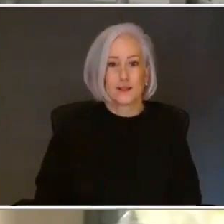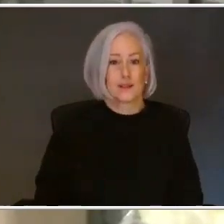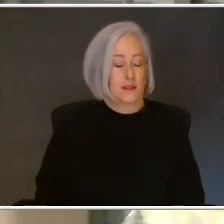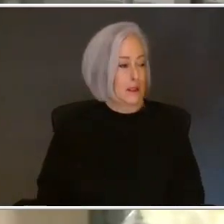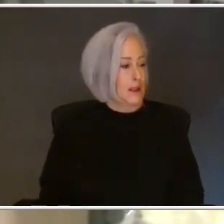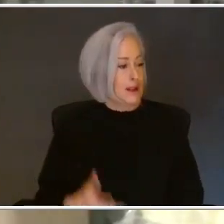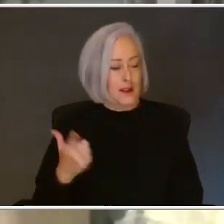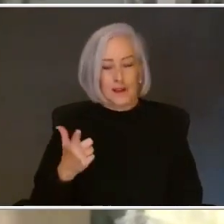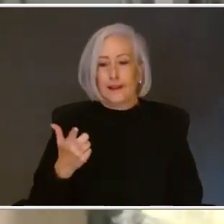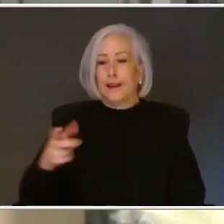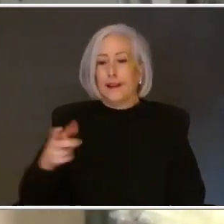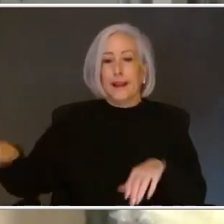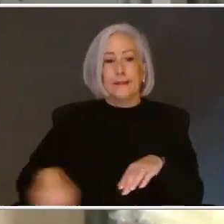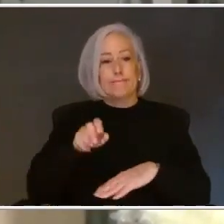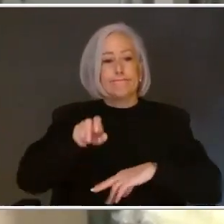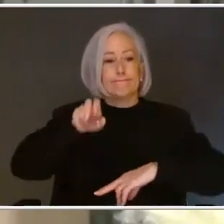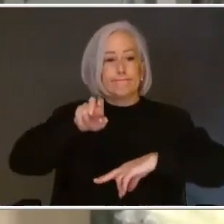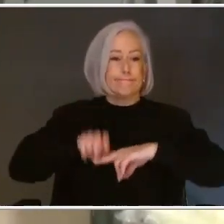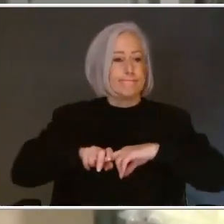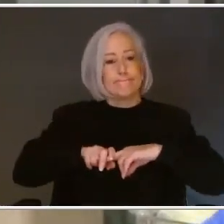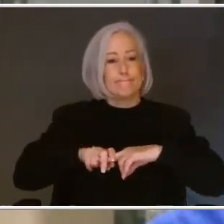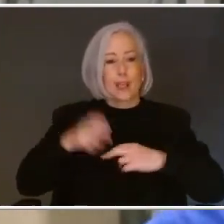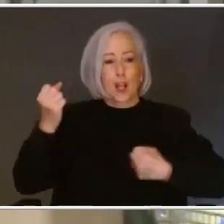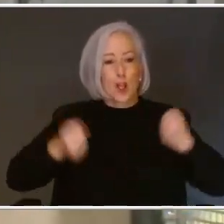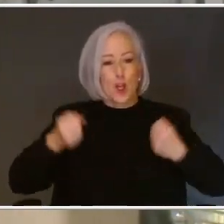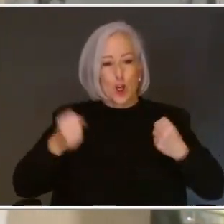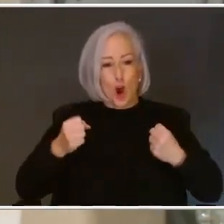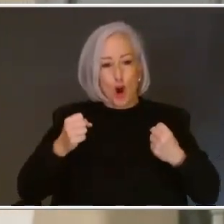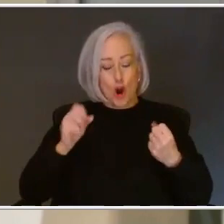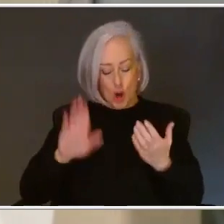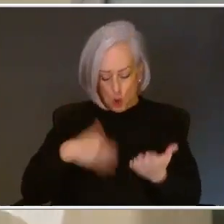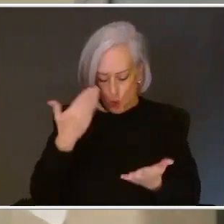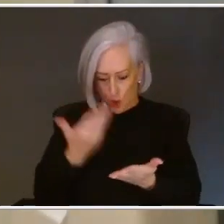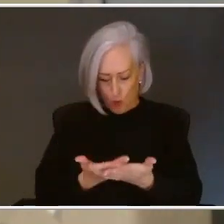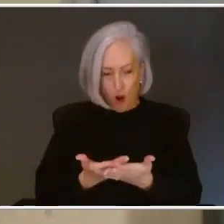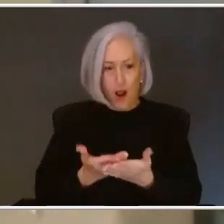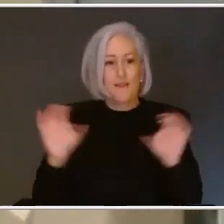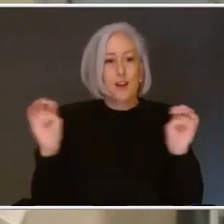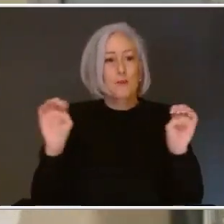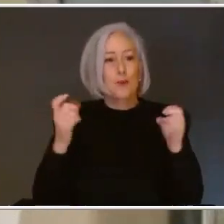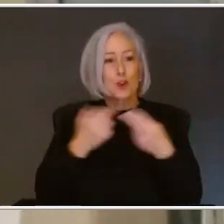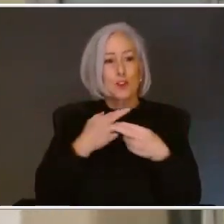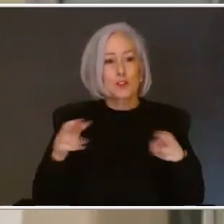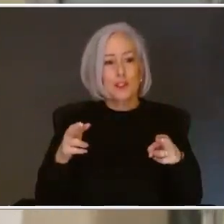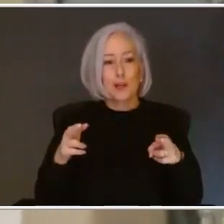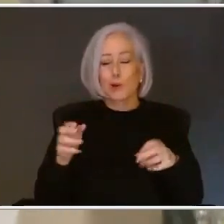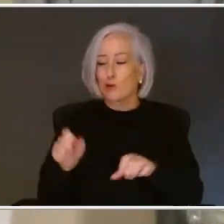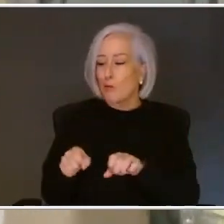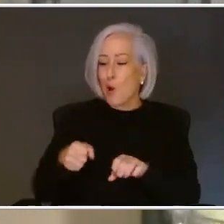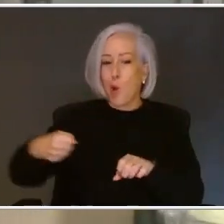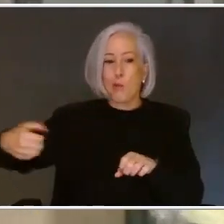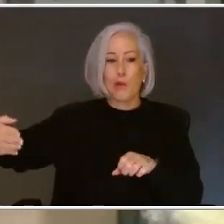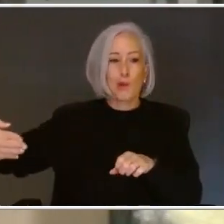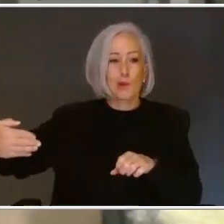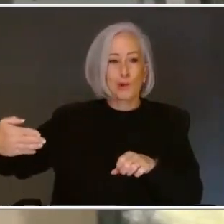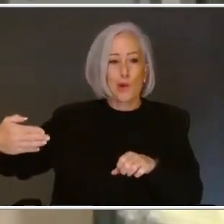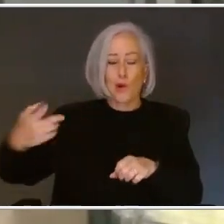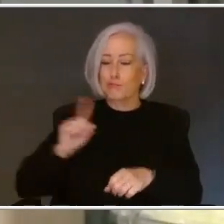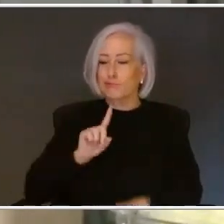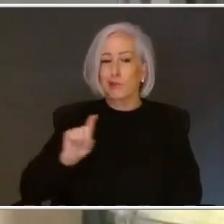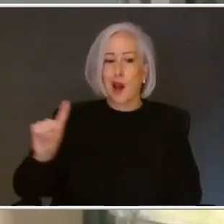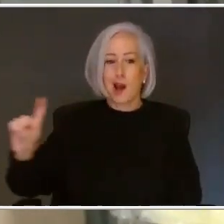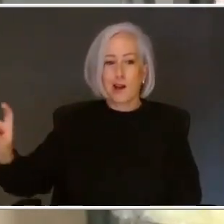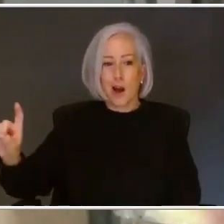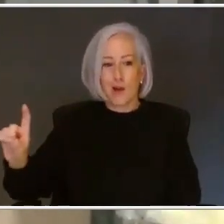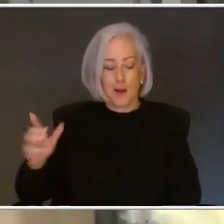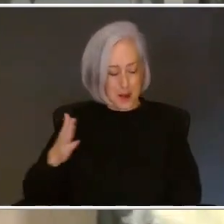in the car. We got to the ER. He opened the door, got out, and my side was locked, and I was trying to think, why can't